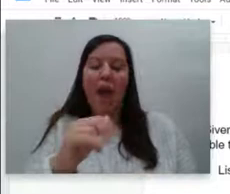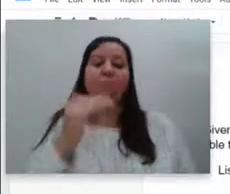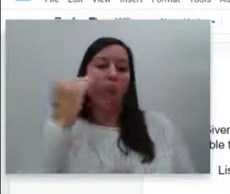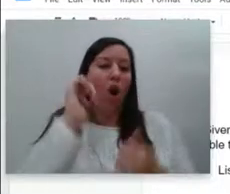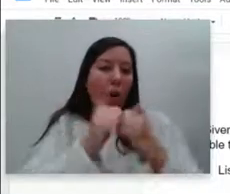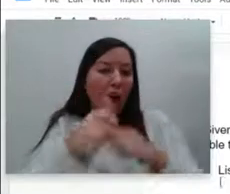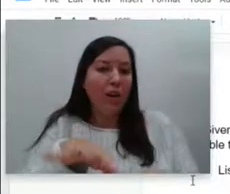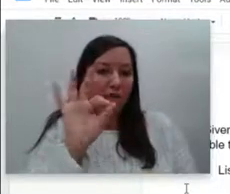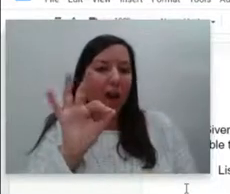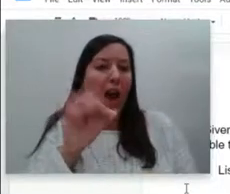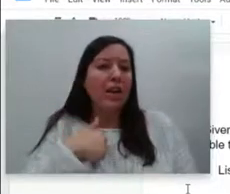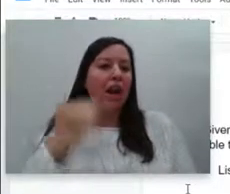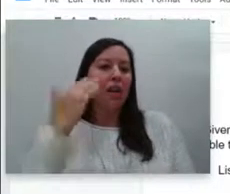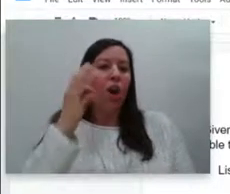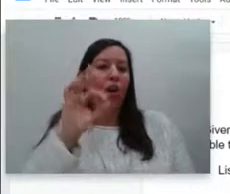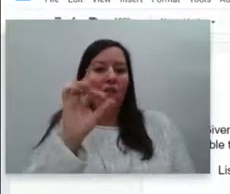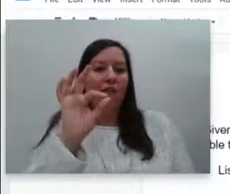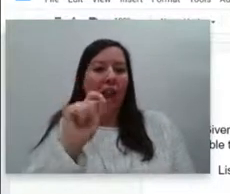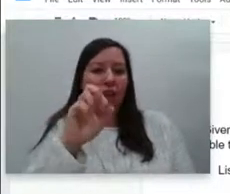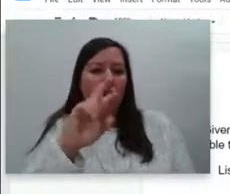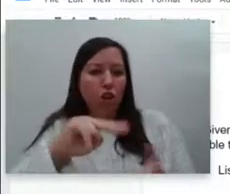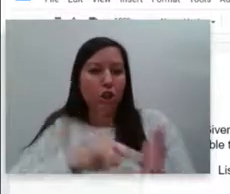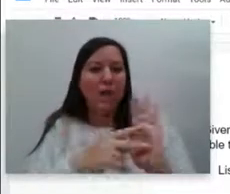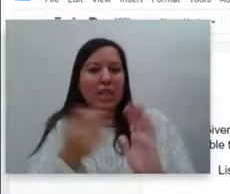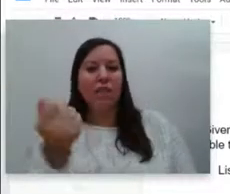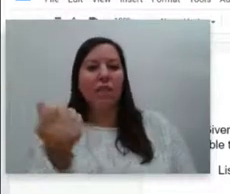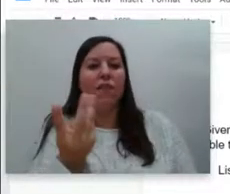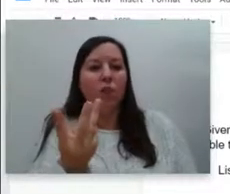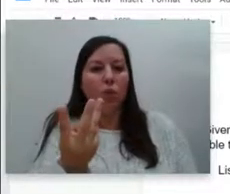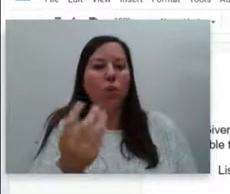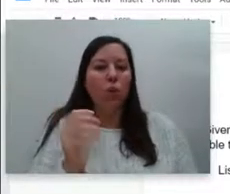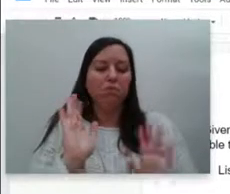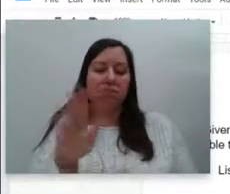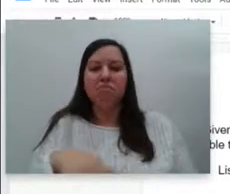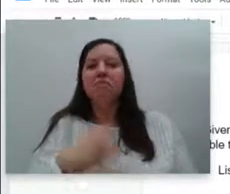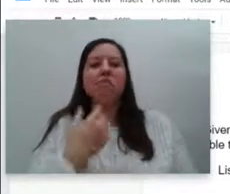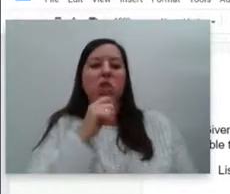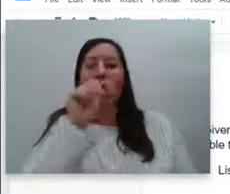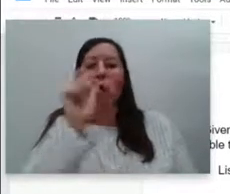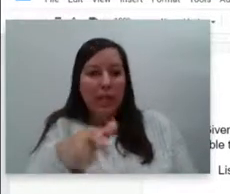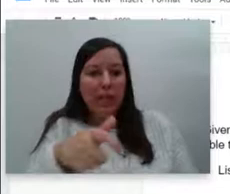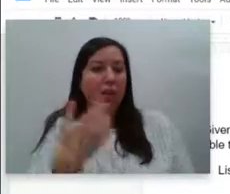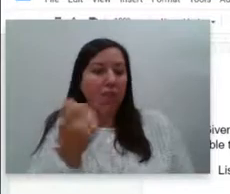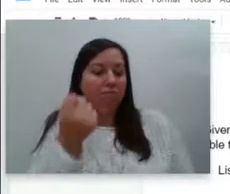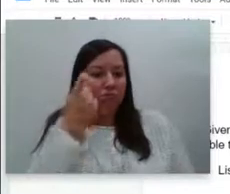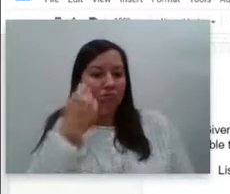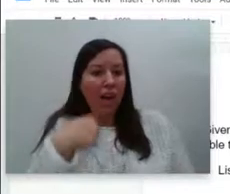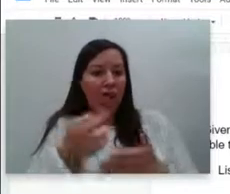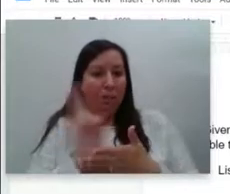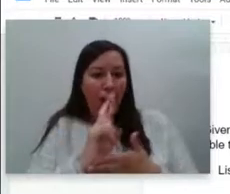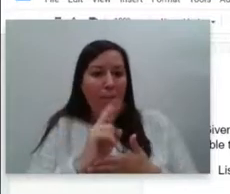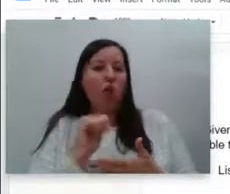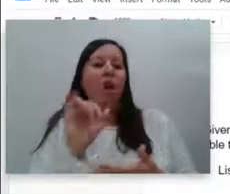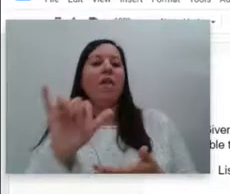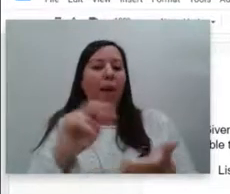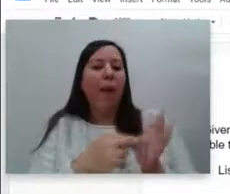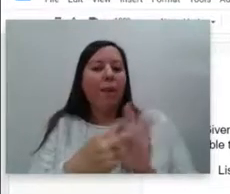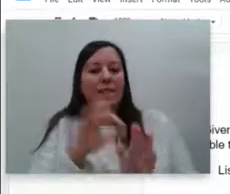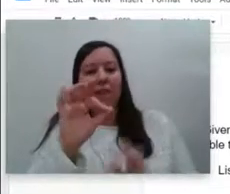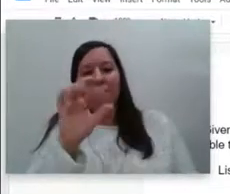find, I know that factors mean few. So I would be talking about the numbers I